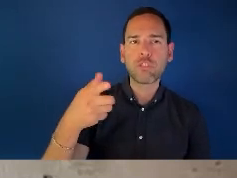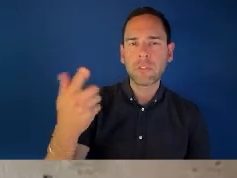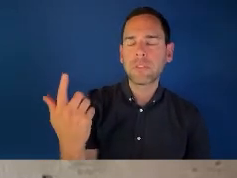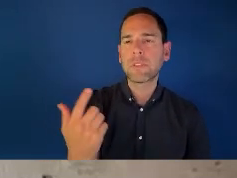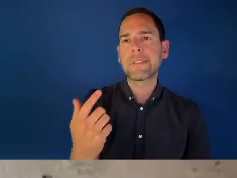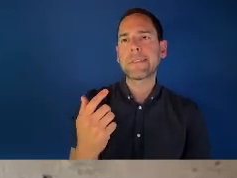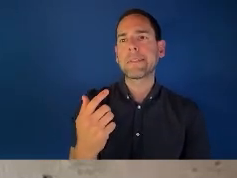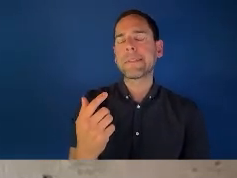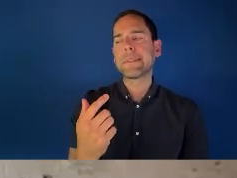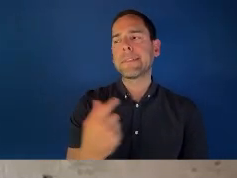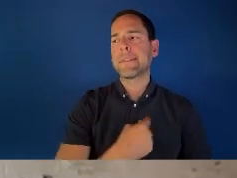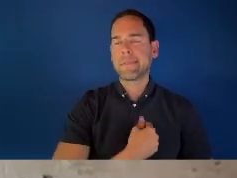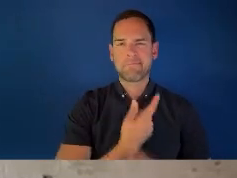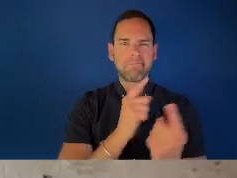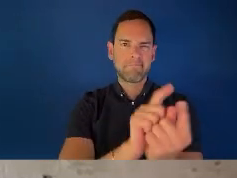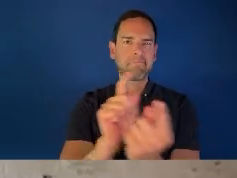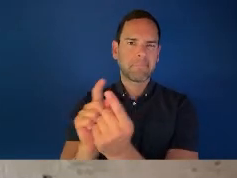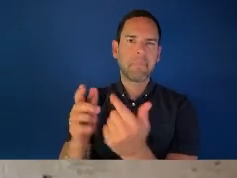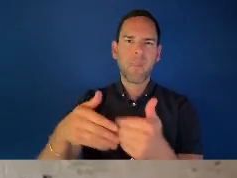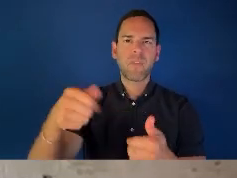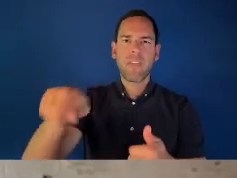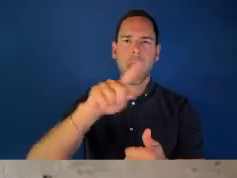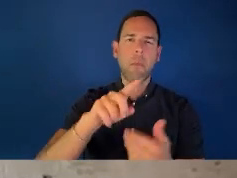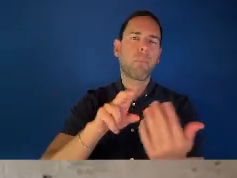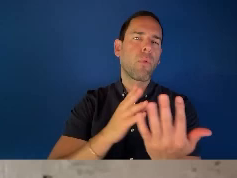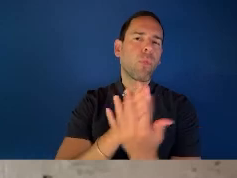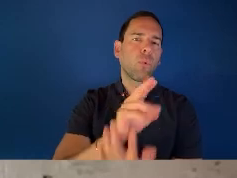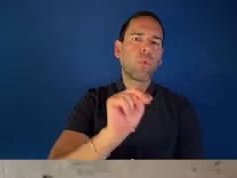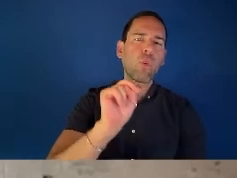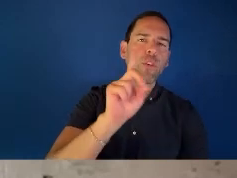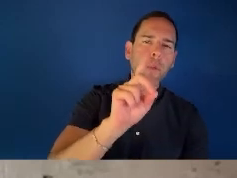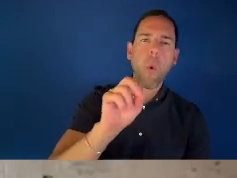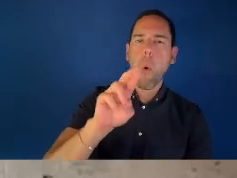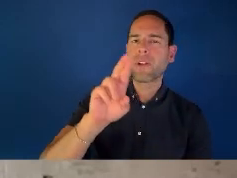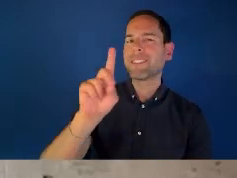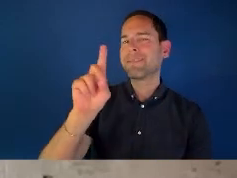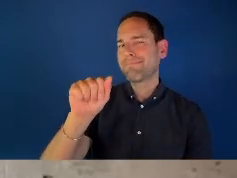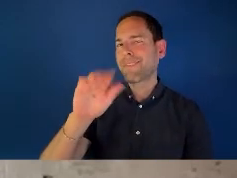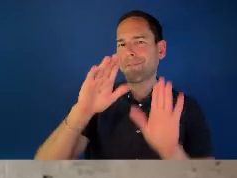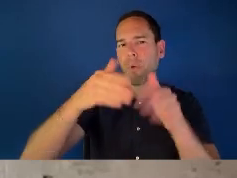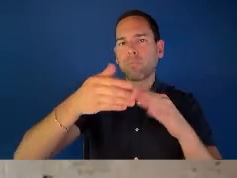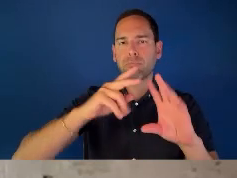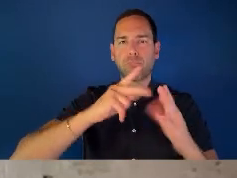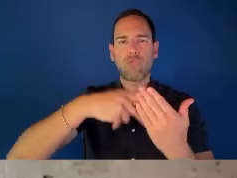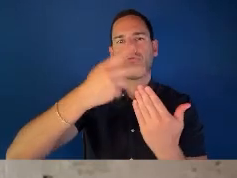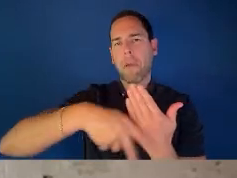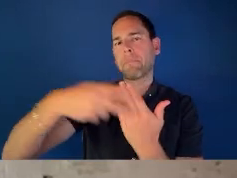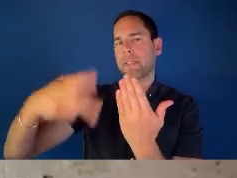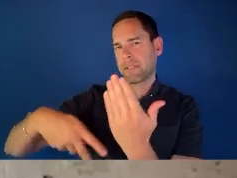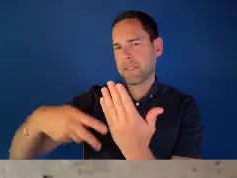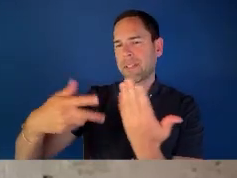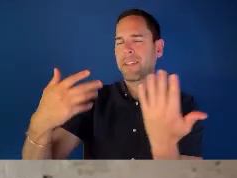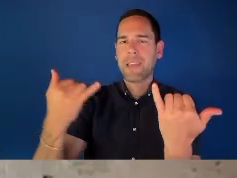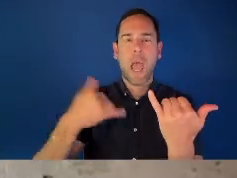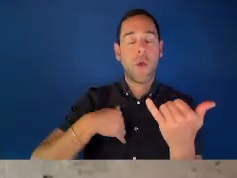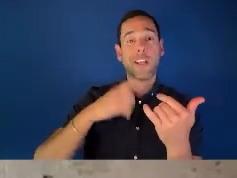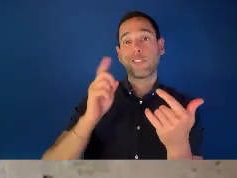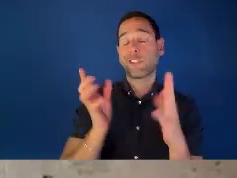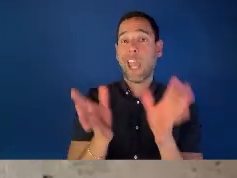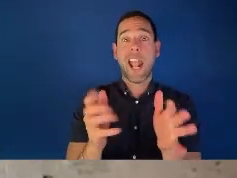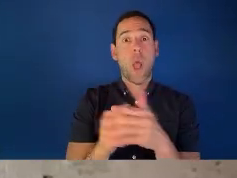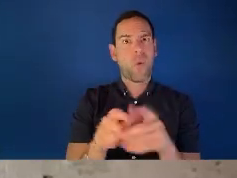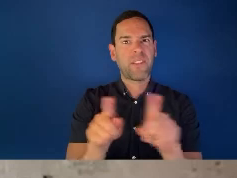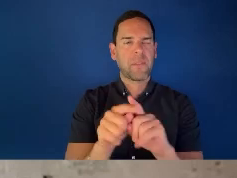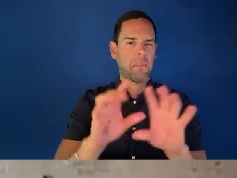mostly because they're the people I feel most comfortable with, and we kind of have a lot of shared experiences, so that helps for